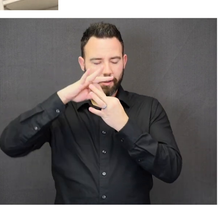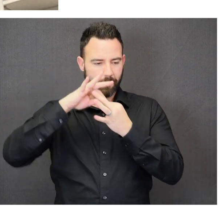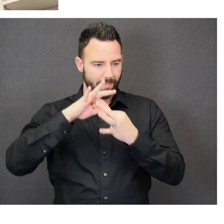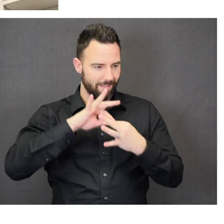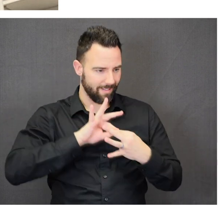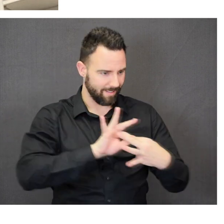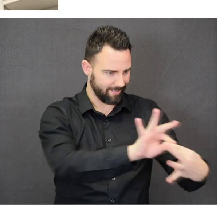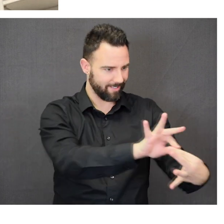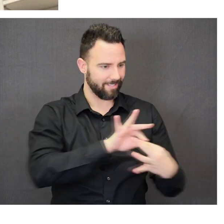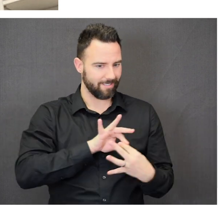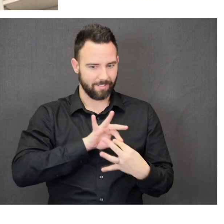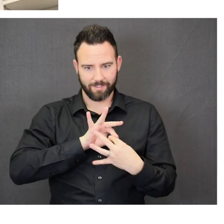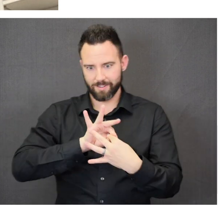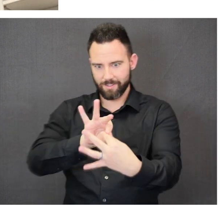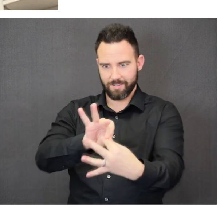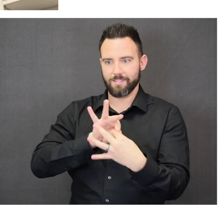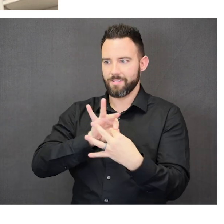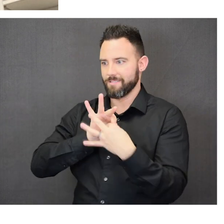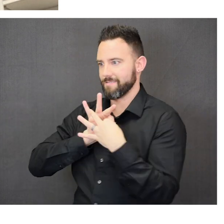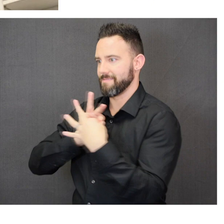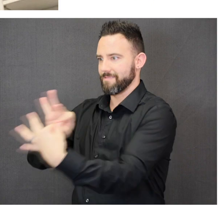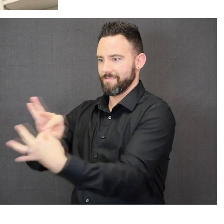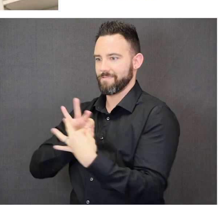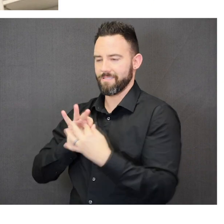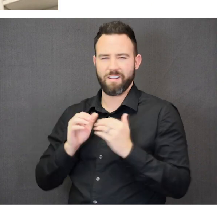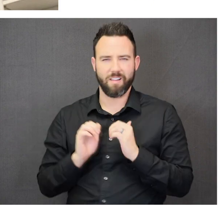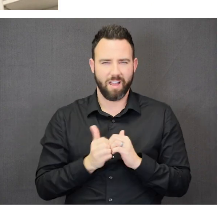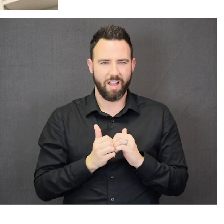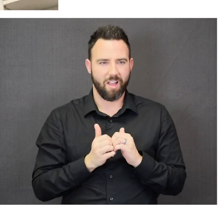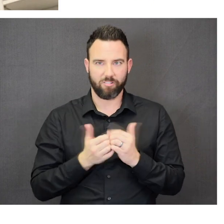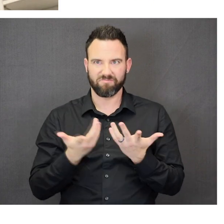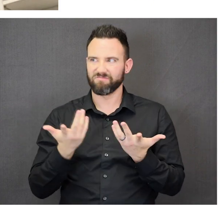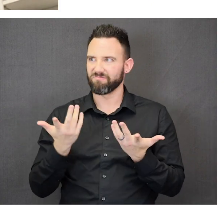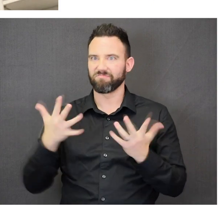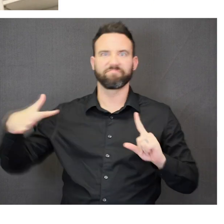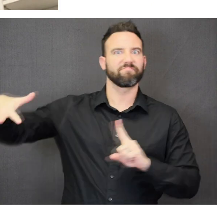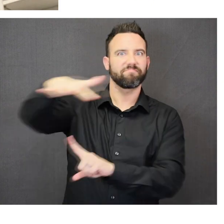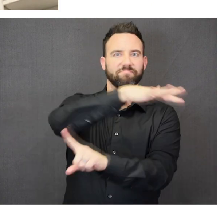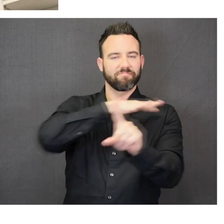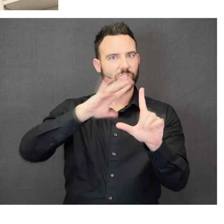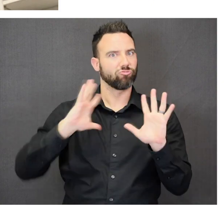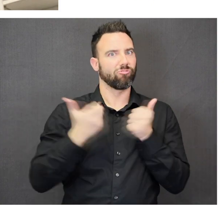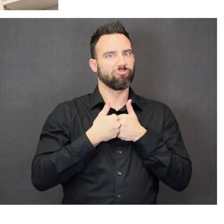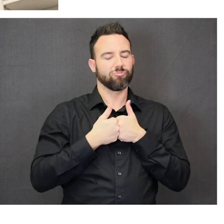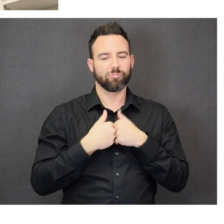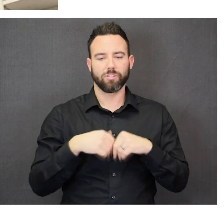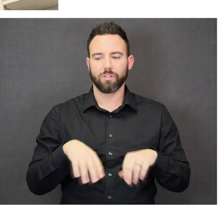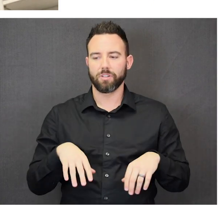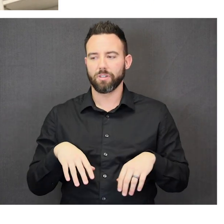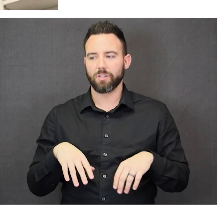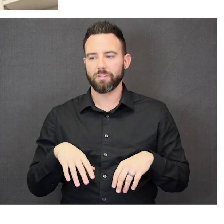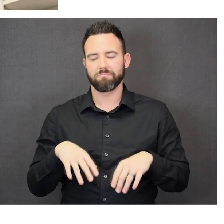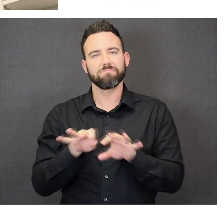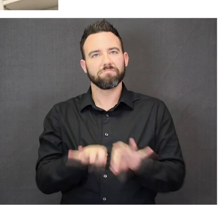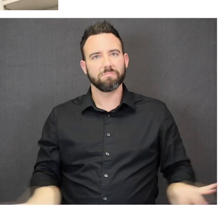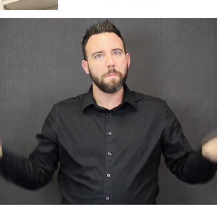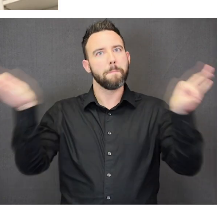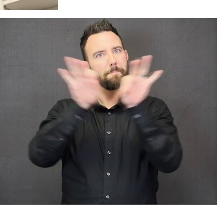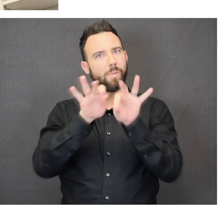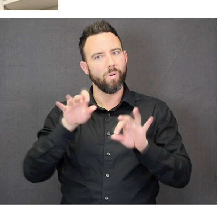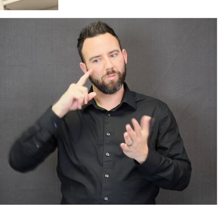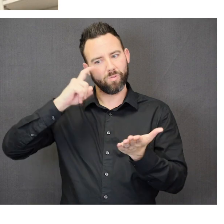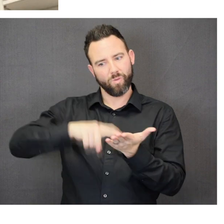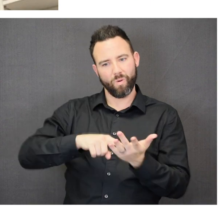to each other during this challenging time. Recognizing that the ability for the family to